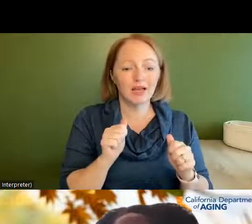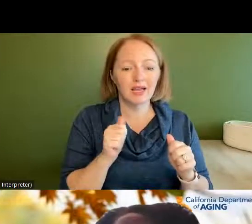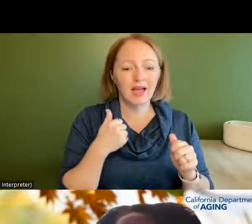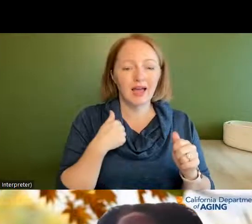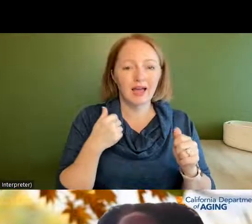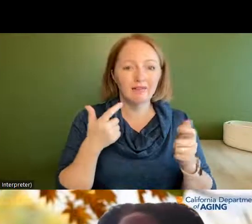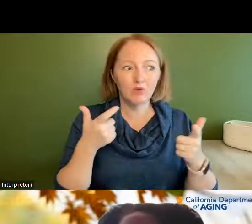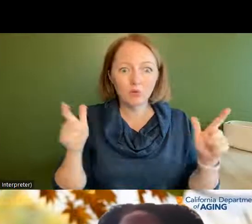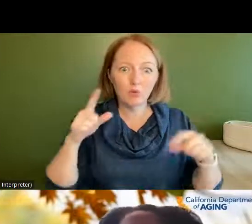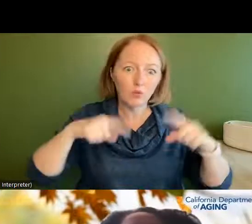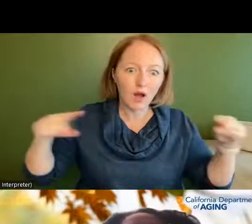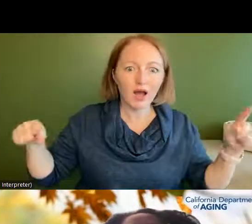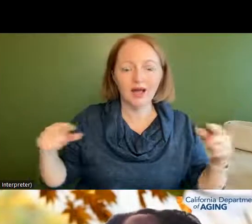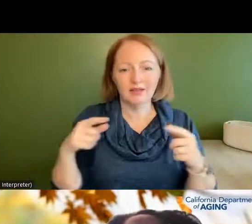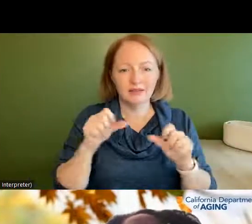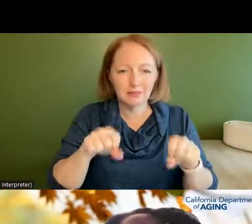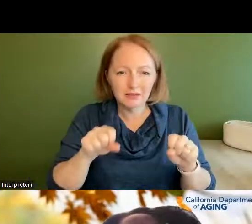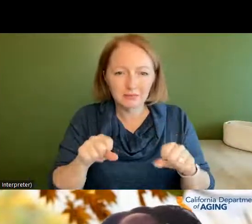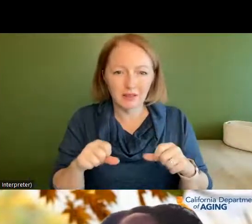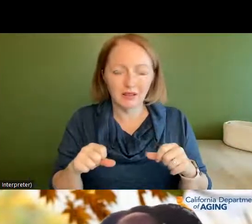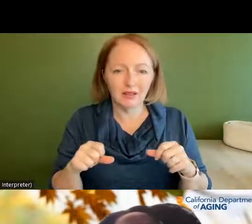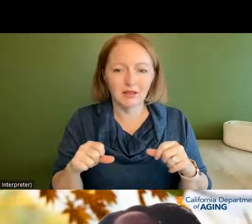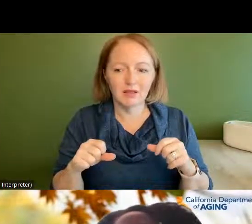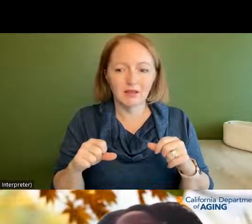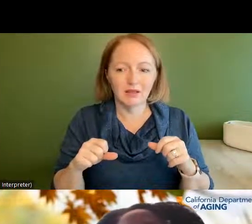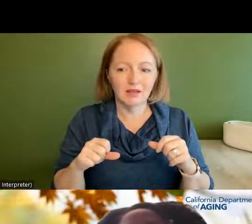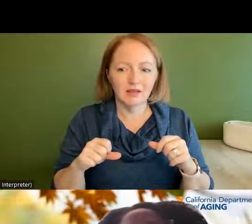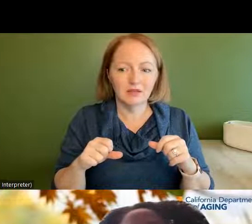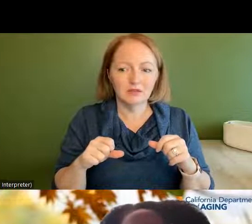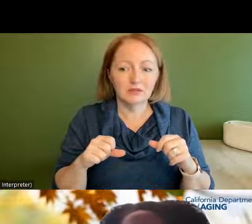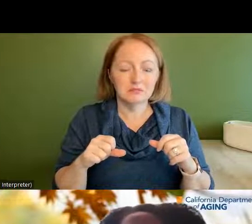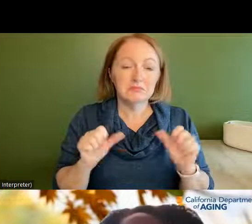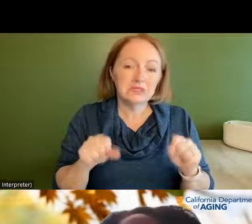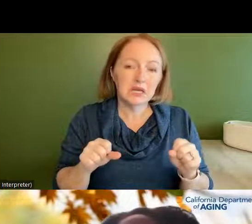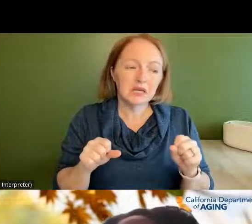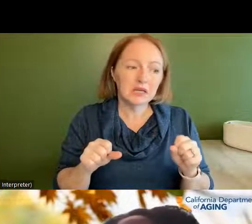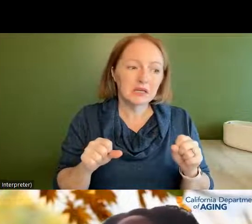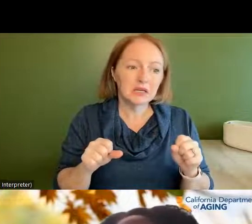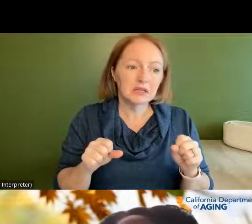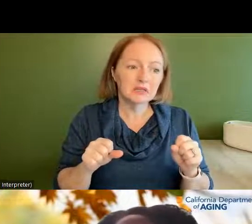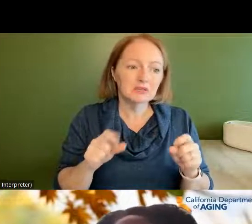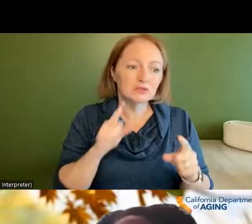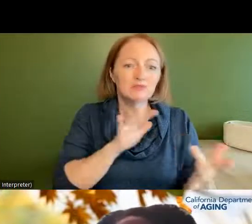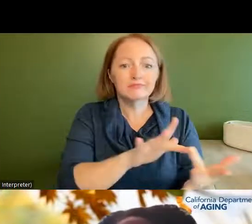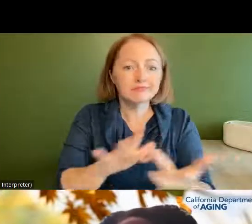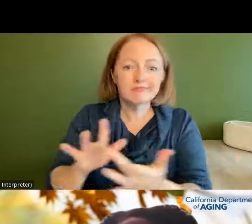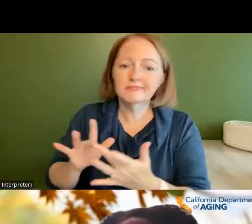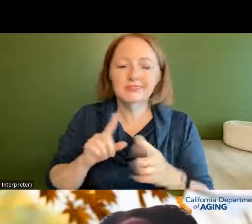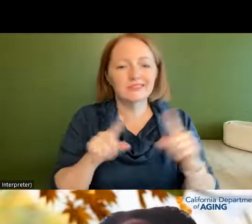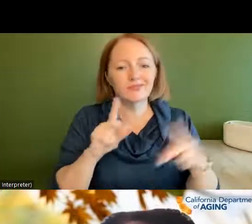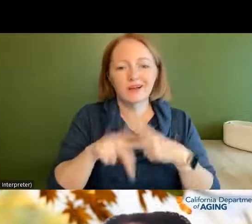wide a reach as possible to be able to get to all of the different types of